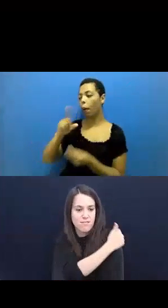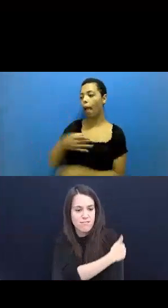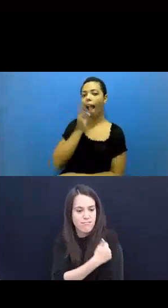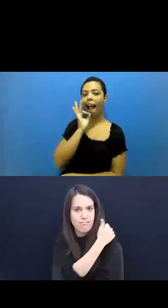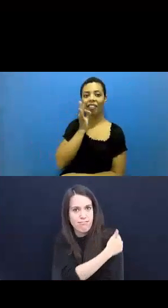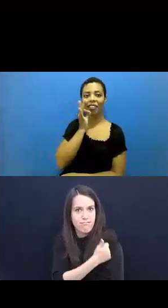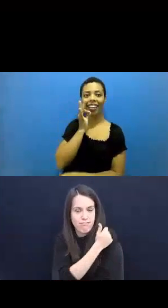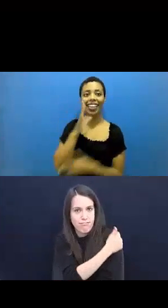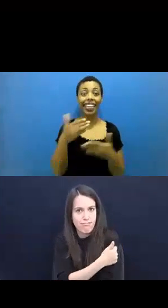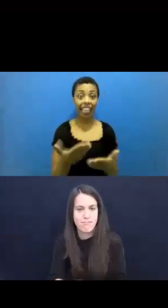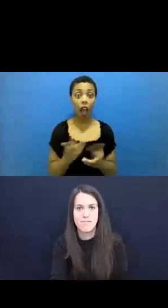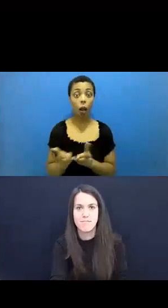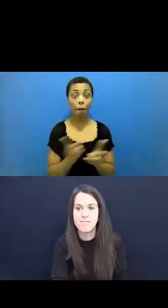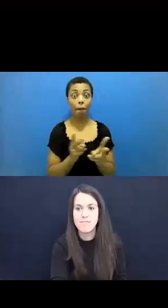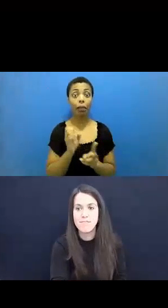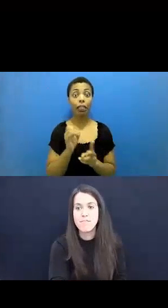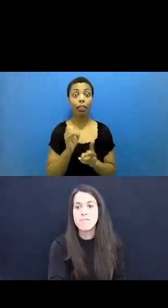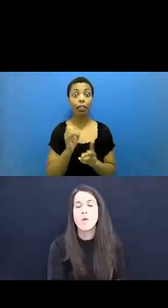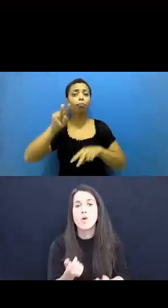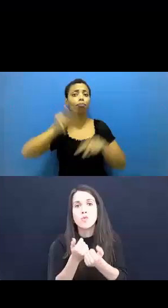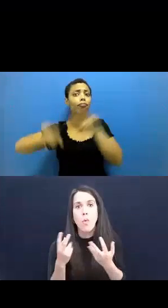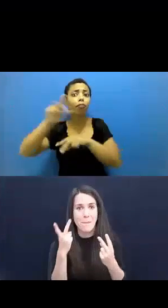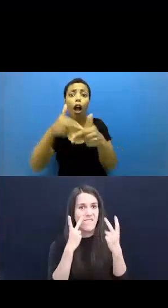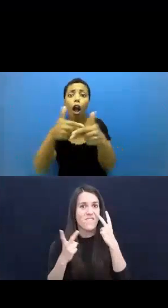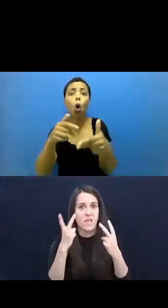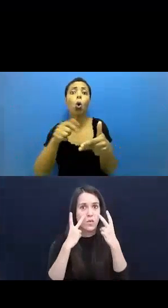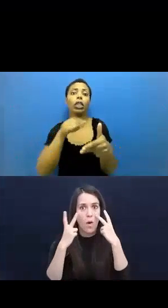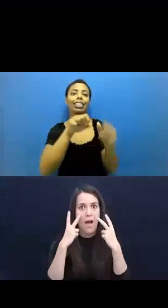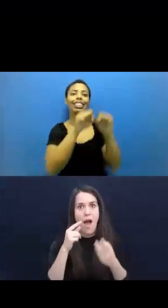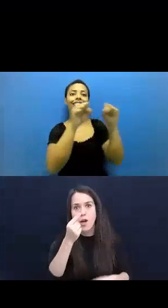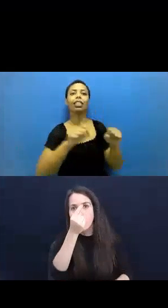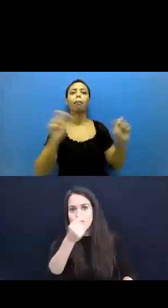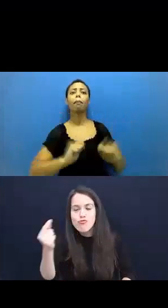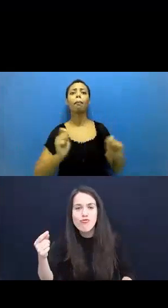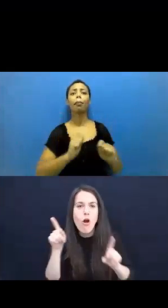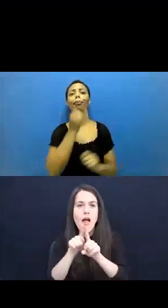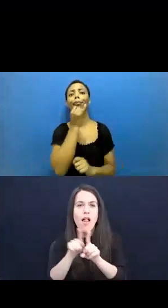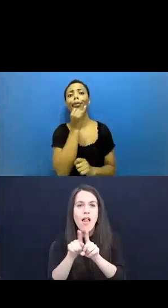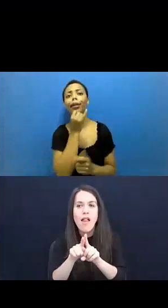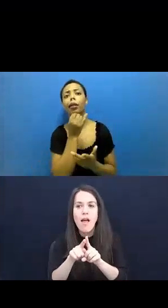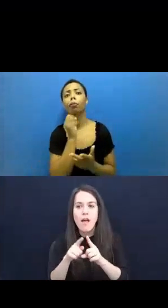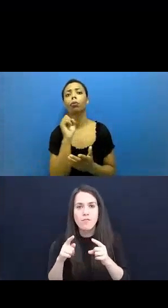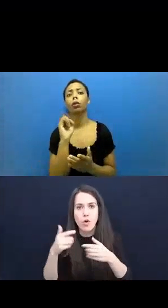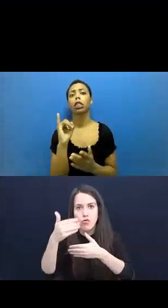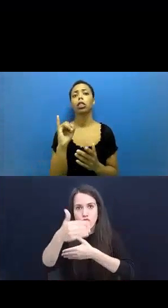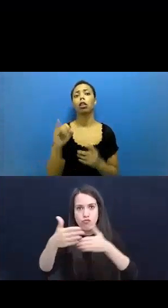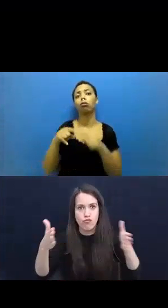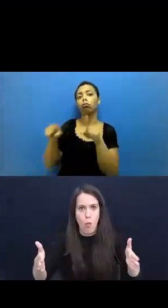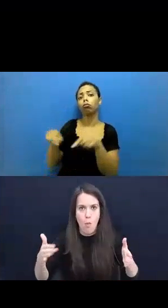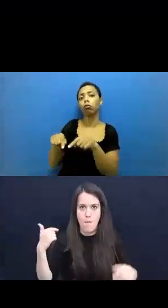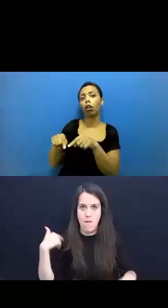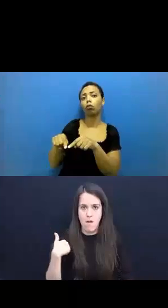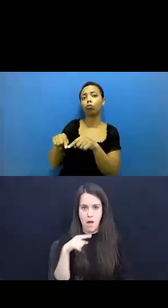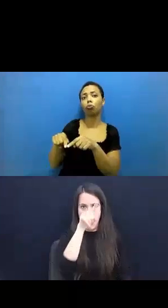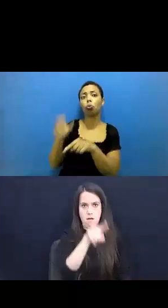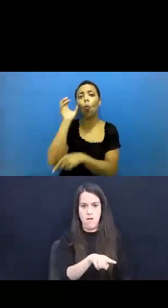Sometimes they can be made of visual drawing system. Like if I draw perhaps the room and the door, so I